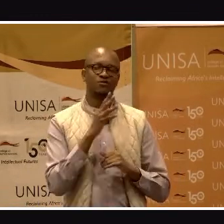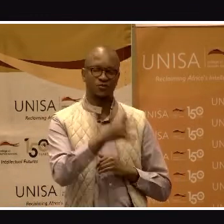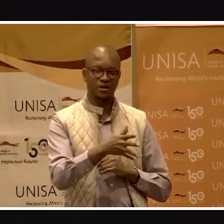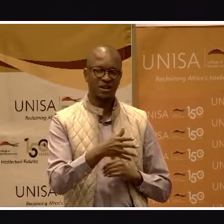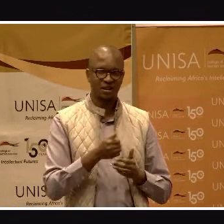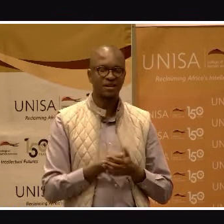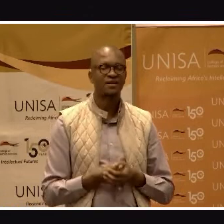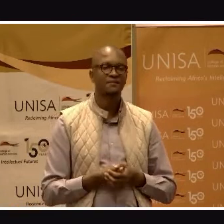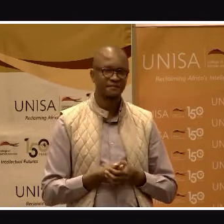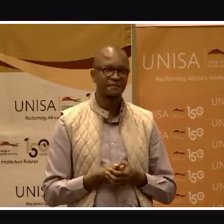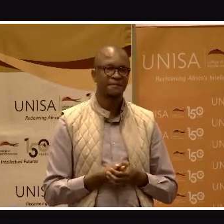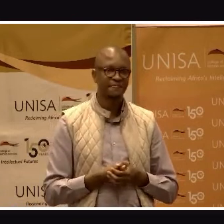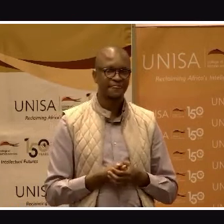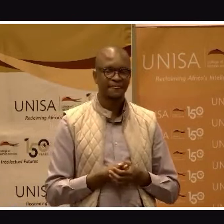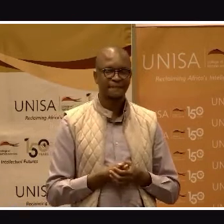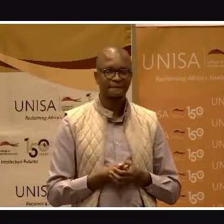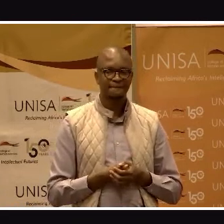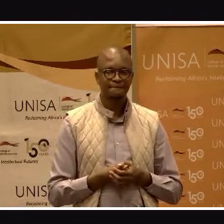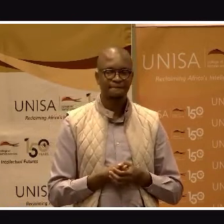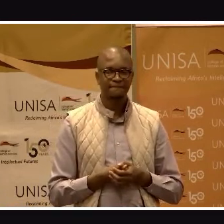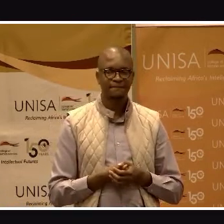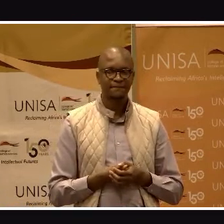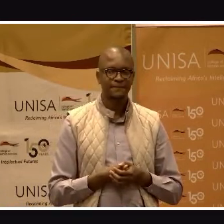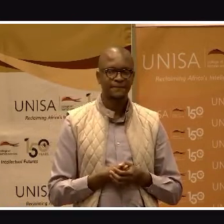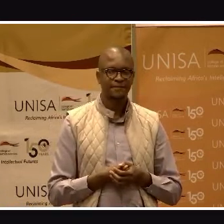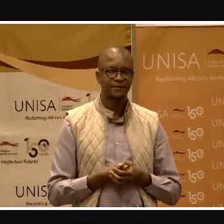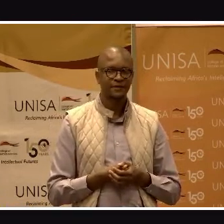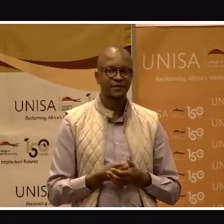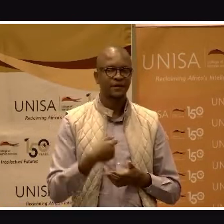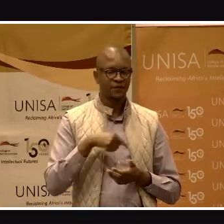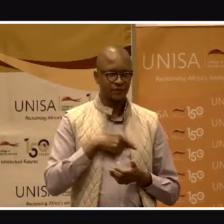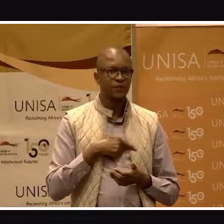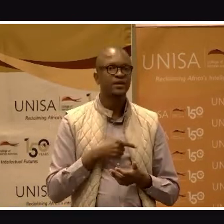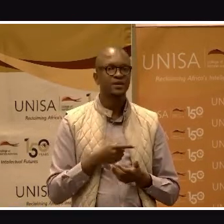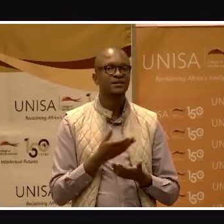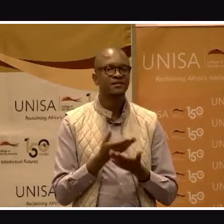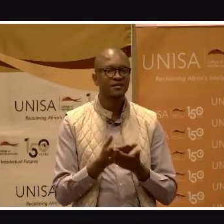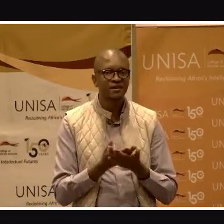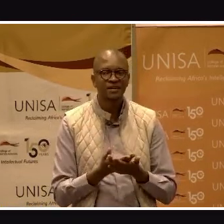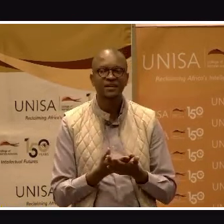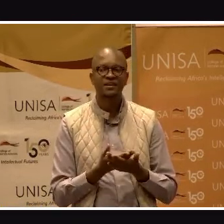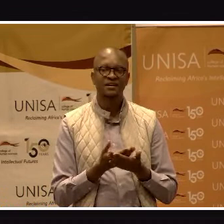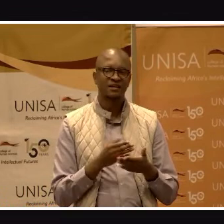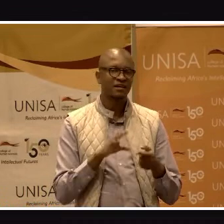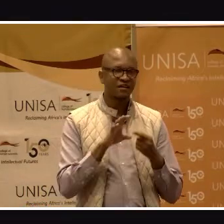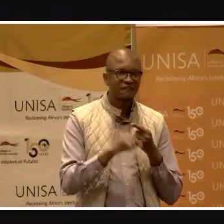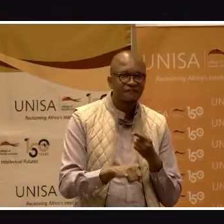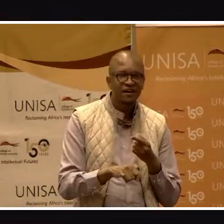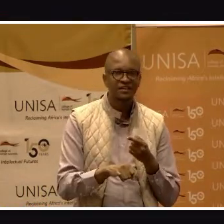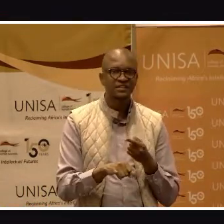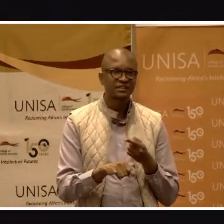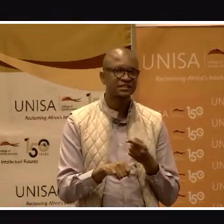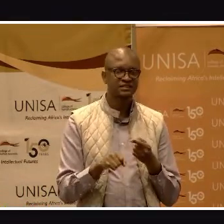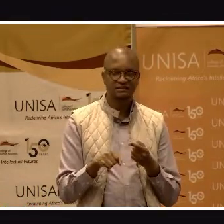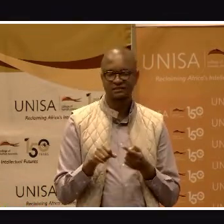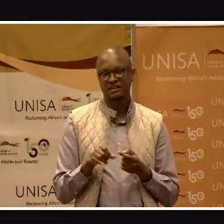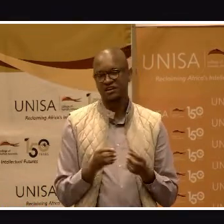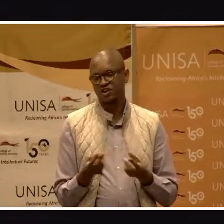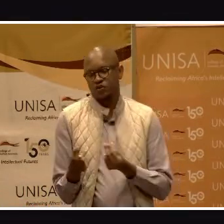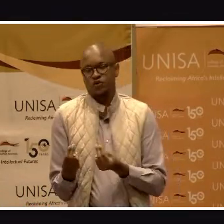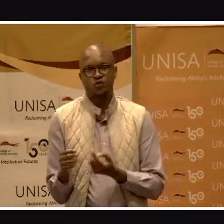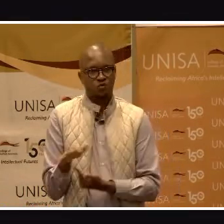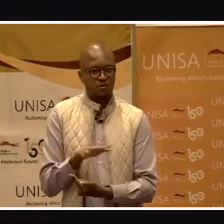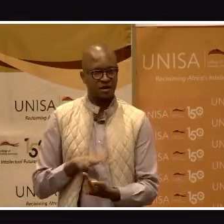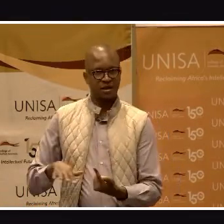Relocate elsewhere that they can find more habitable than there where they are before. Environmental degradation, of course,